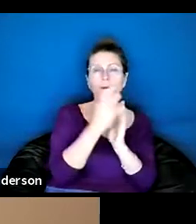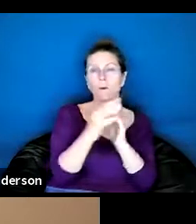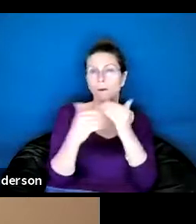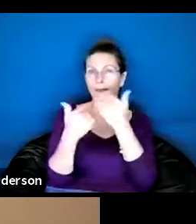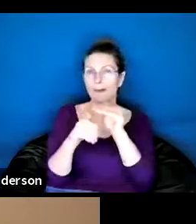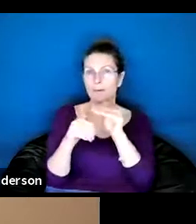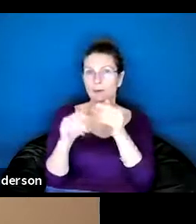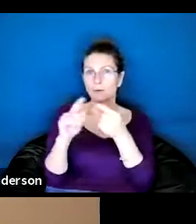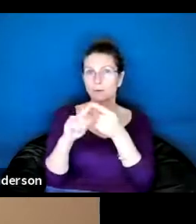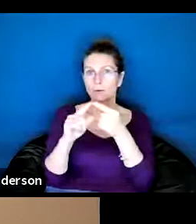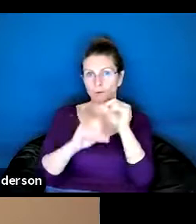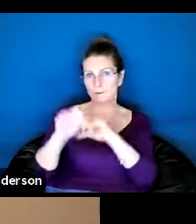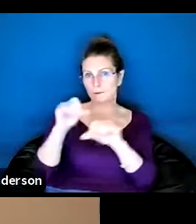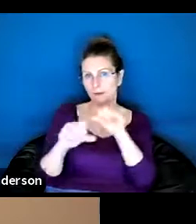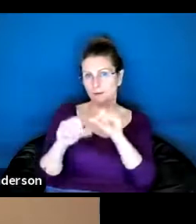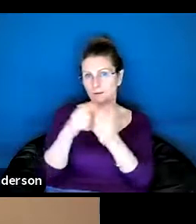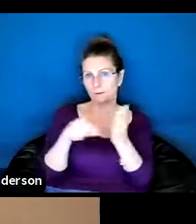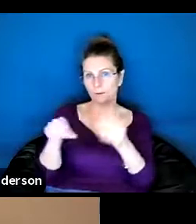with?